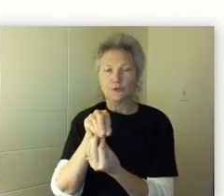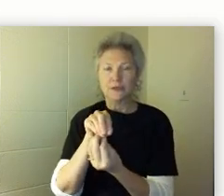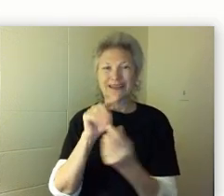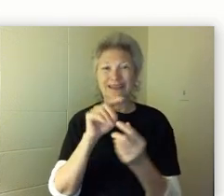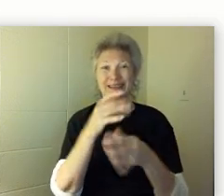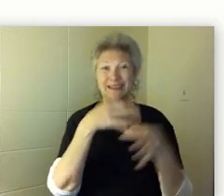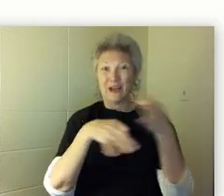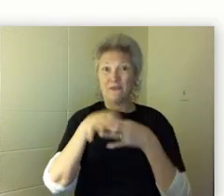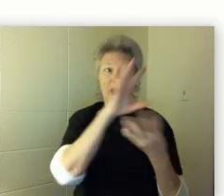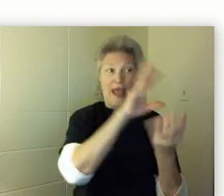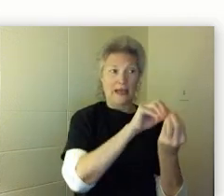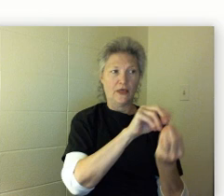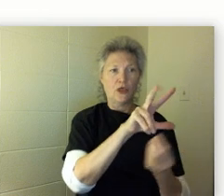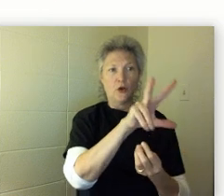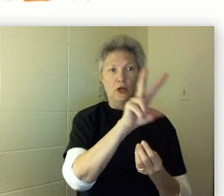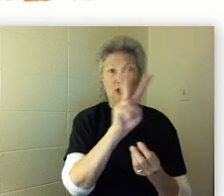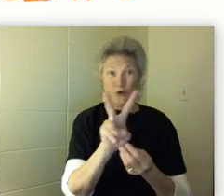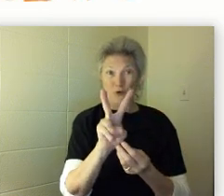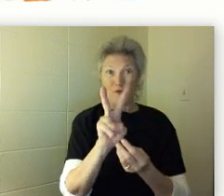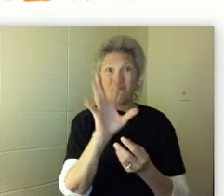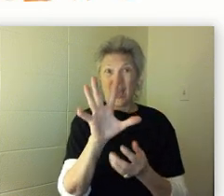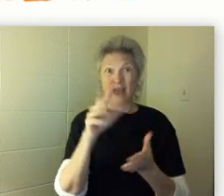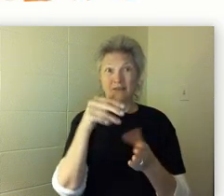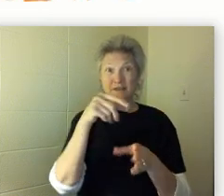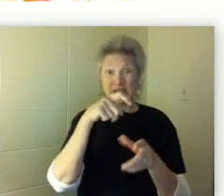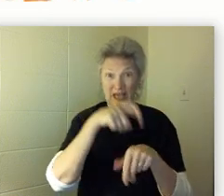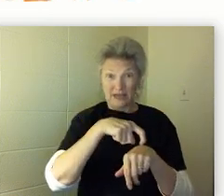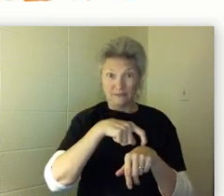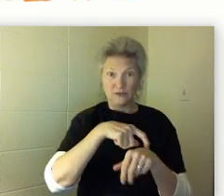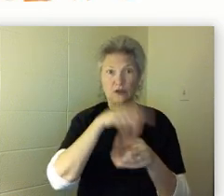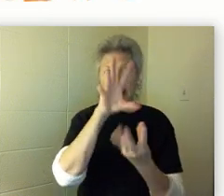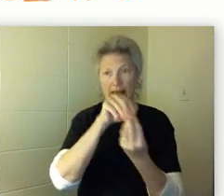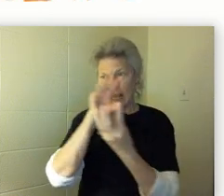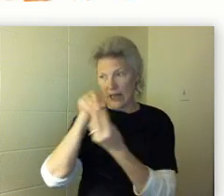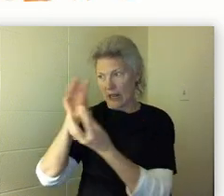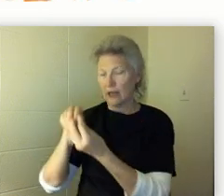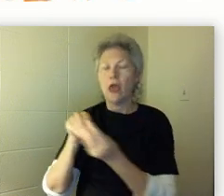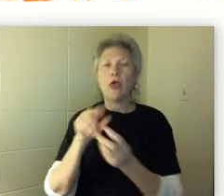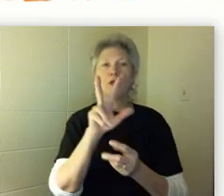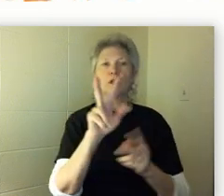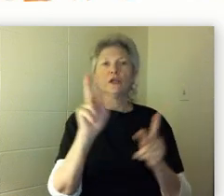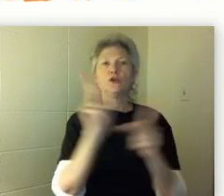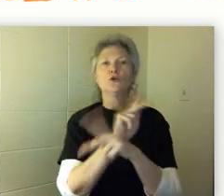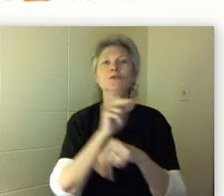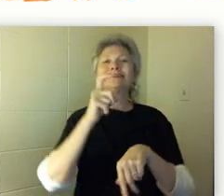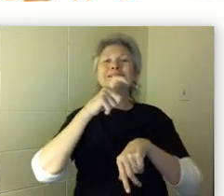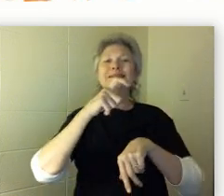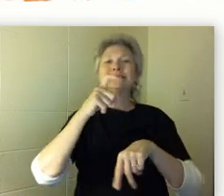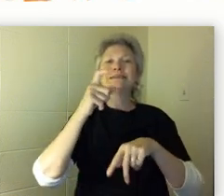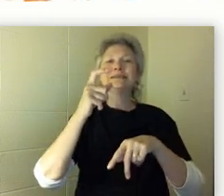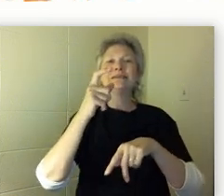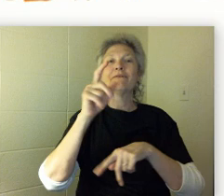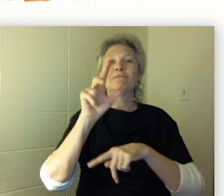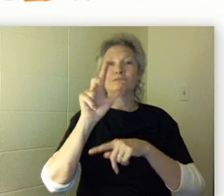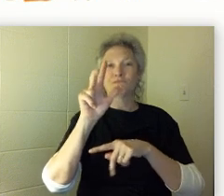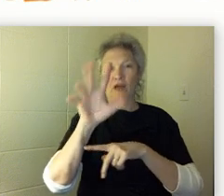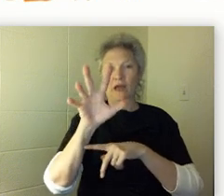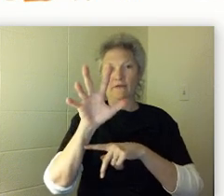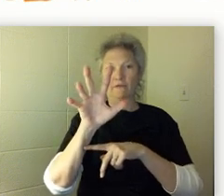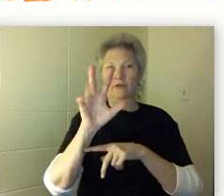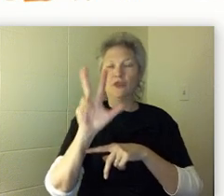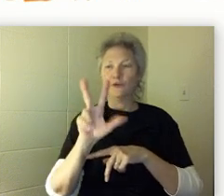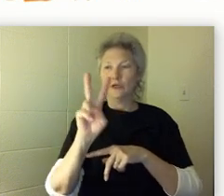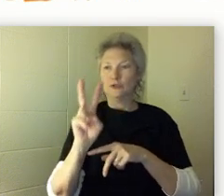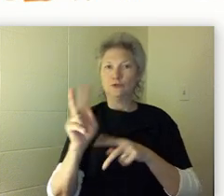adding together 32 5 times, we could simply say 32 times 5. Multiplication is